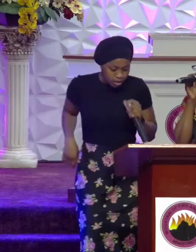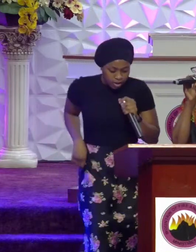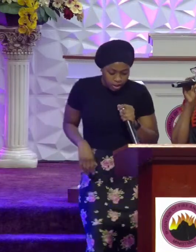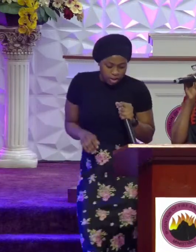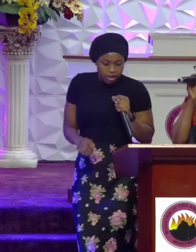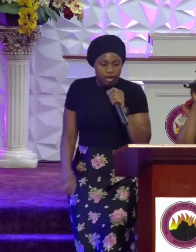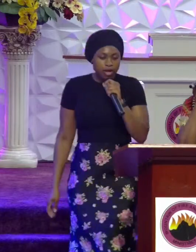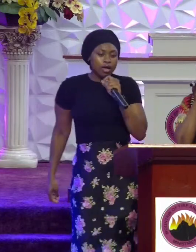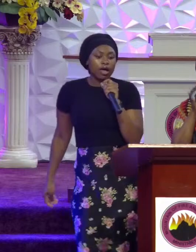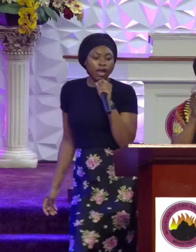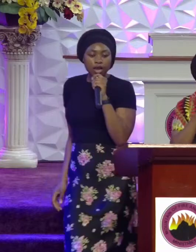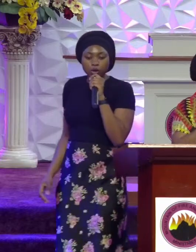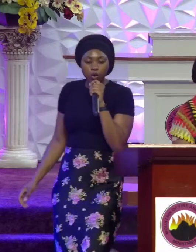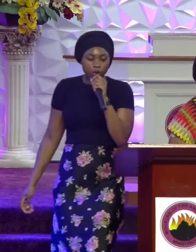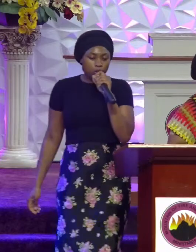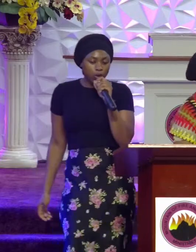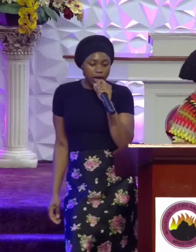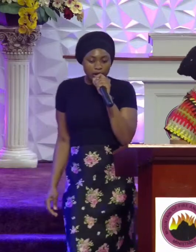Hallelujah to the King of Kings.